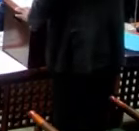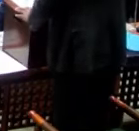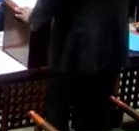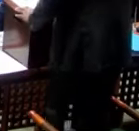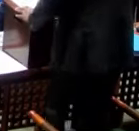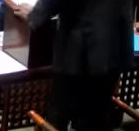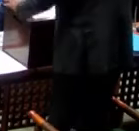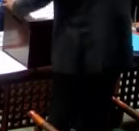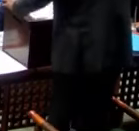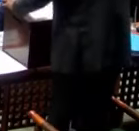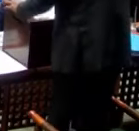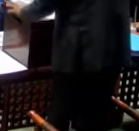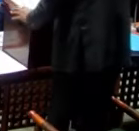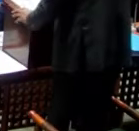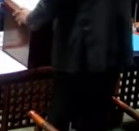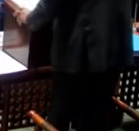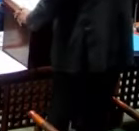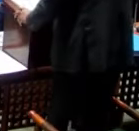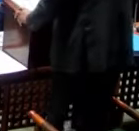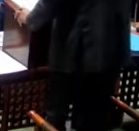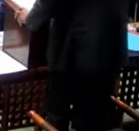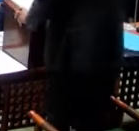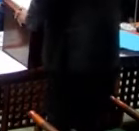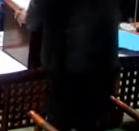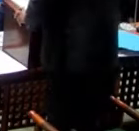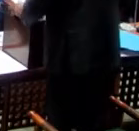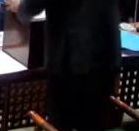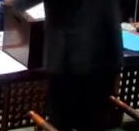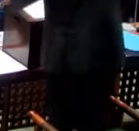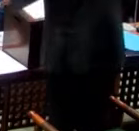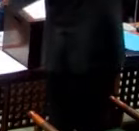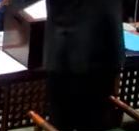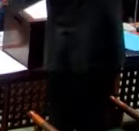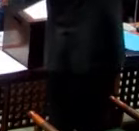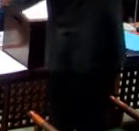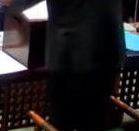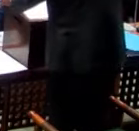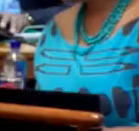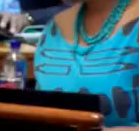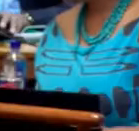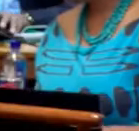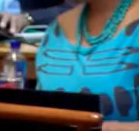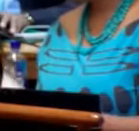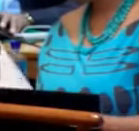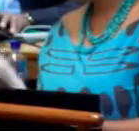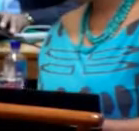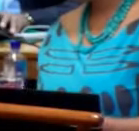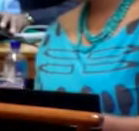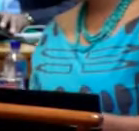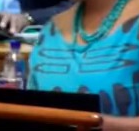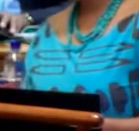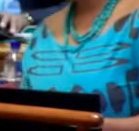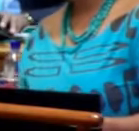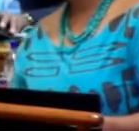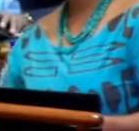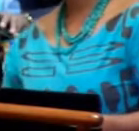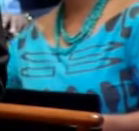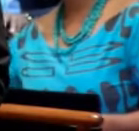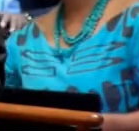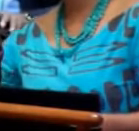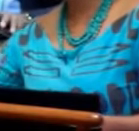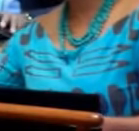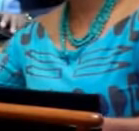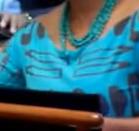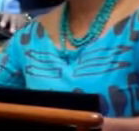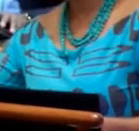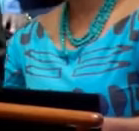Mr. Speaker, I'm going to begin today by quoting my response to His Excellency's speech